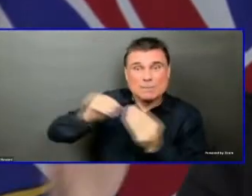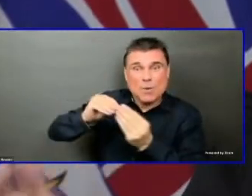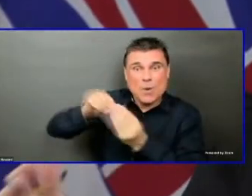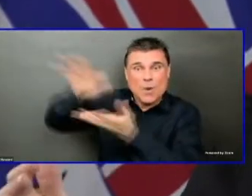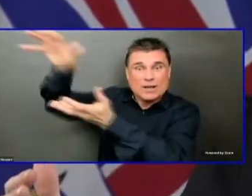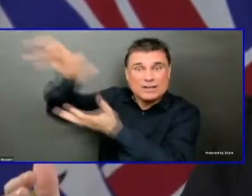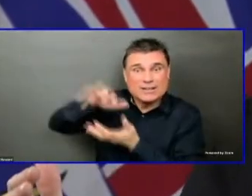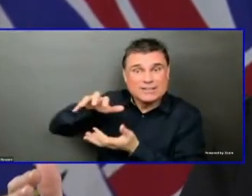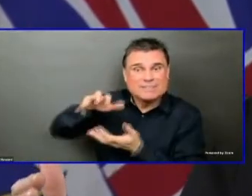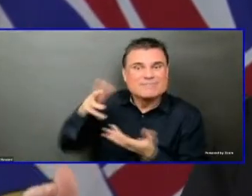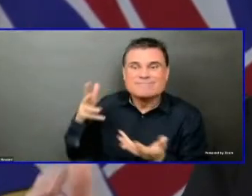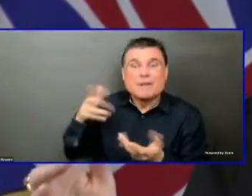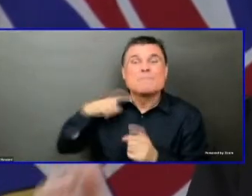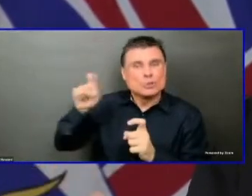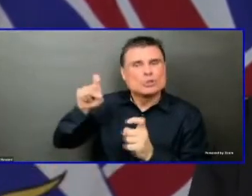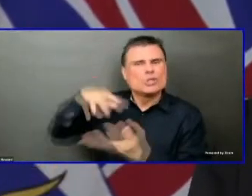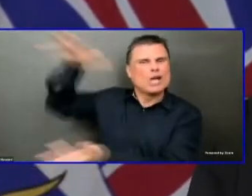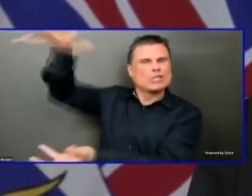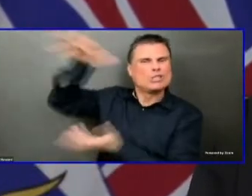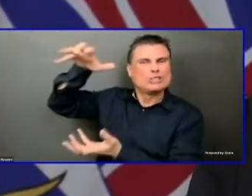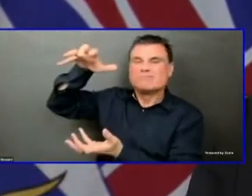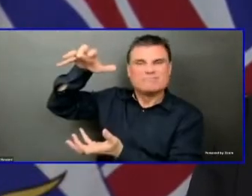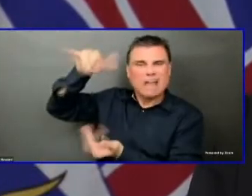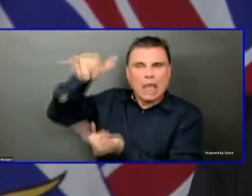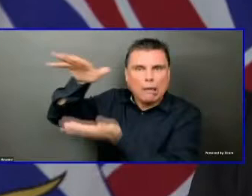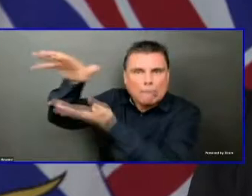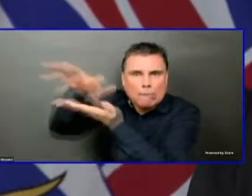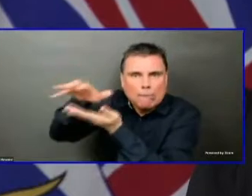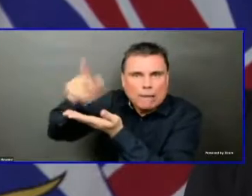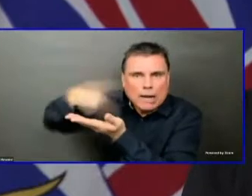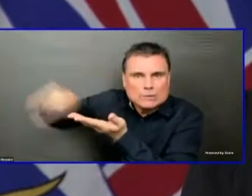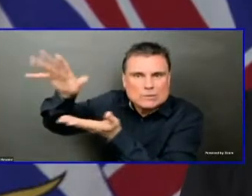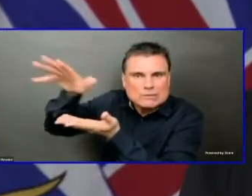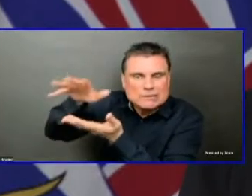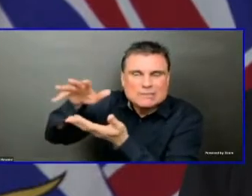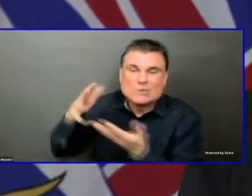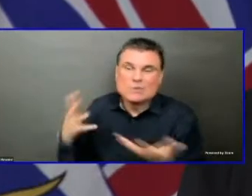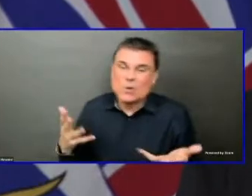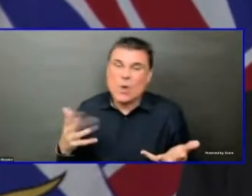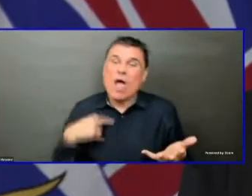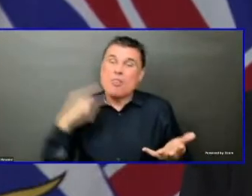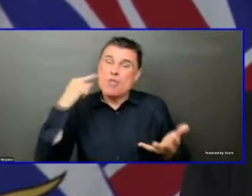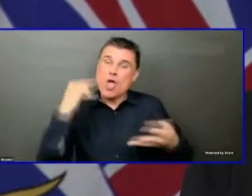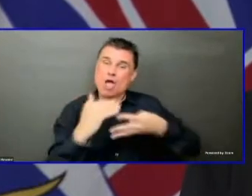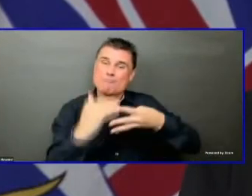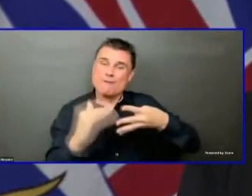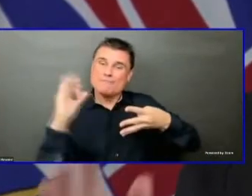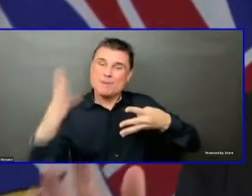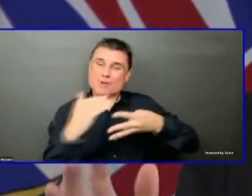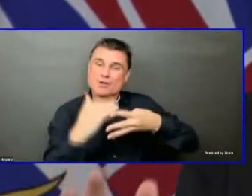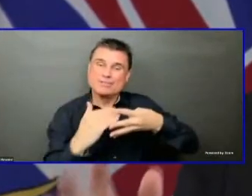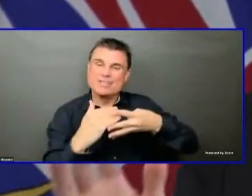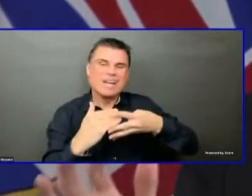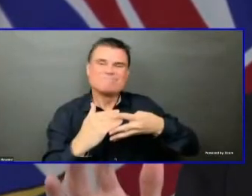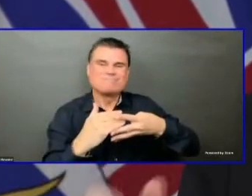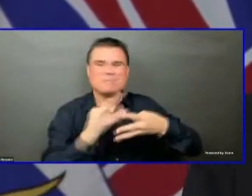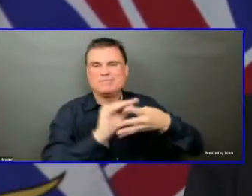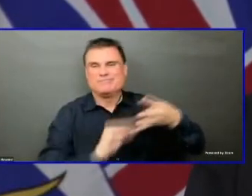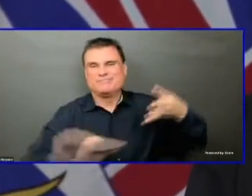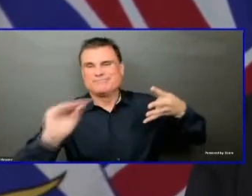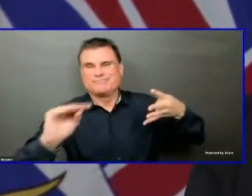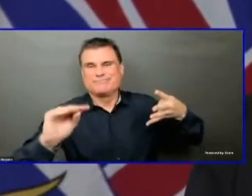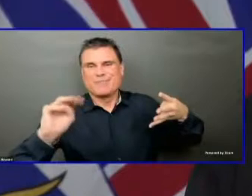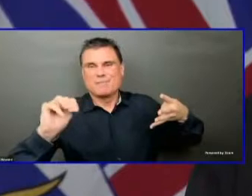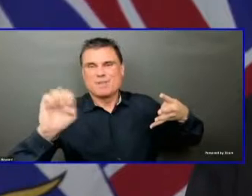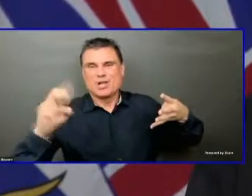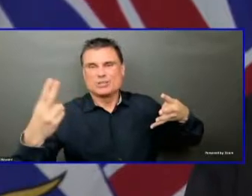it's more the 1st of March. People who are 80 and above in the community who have not yet, a proportion of those